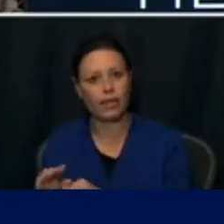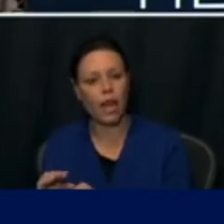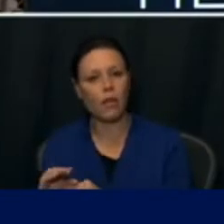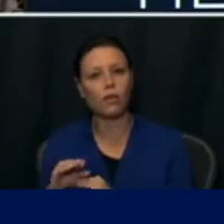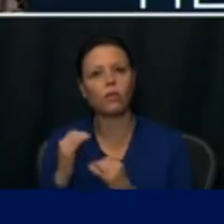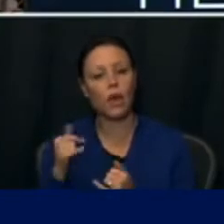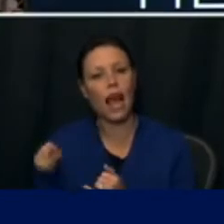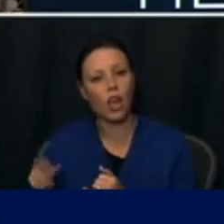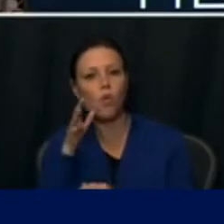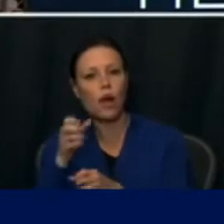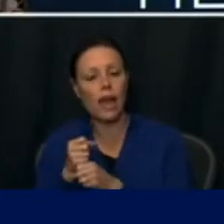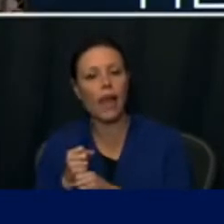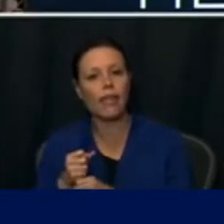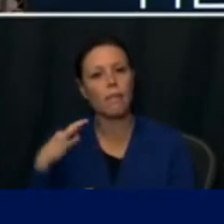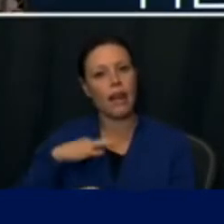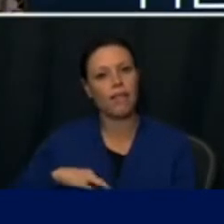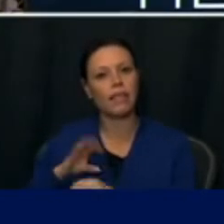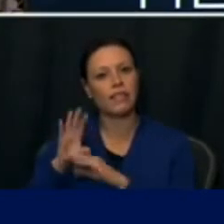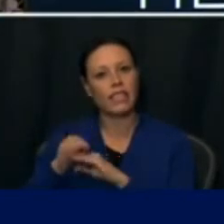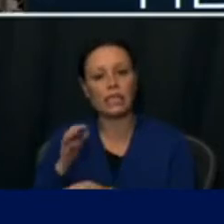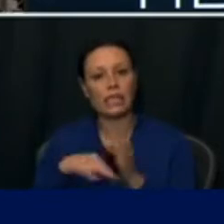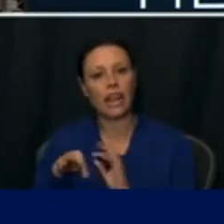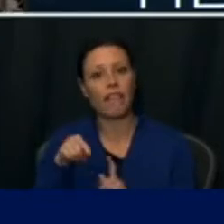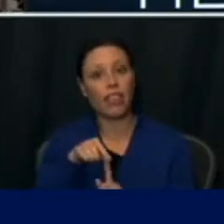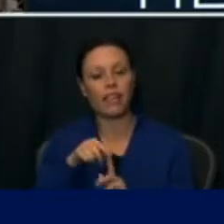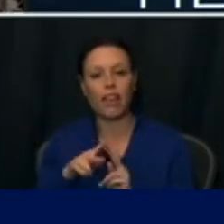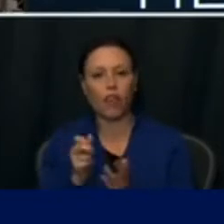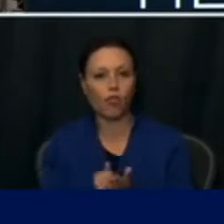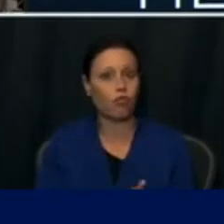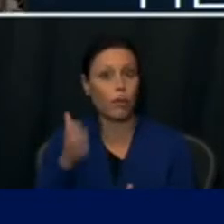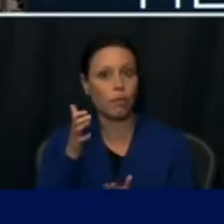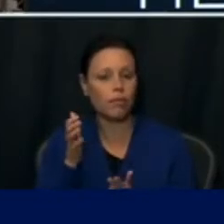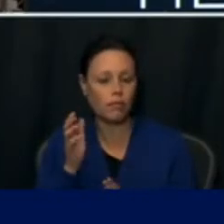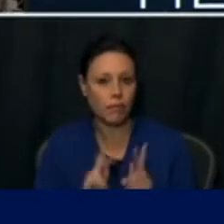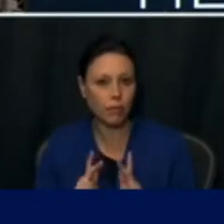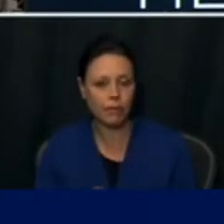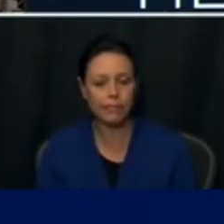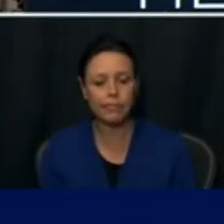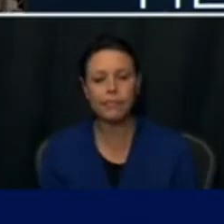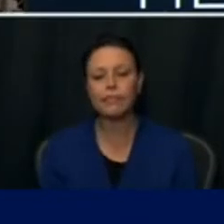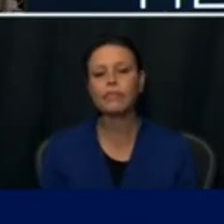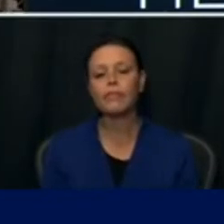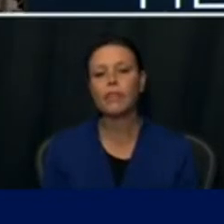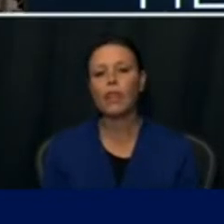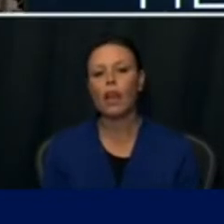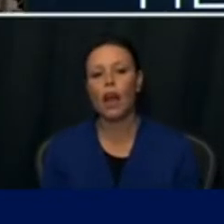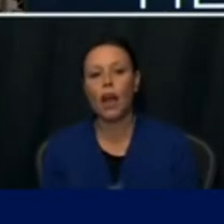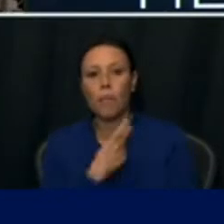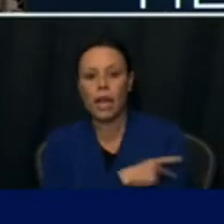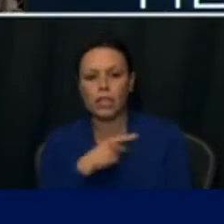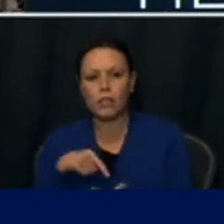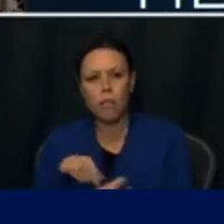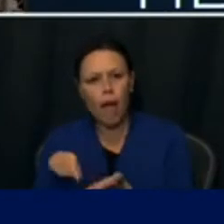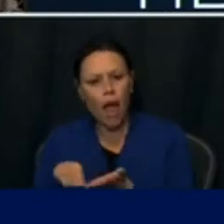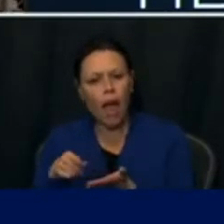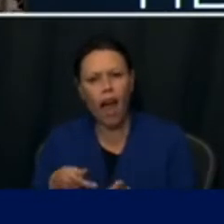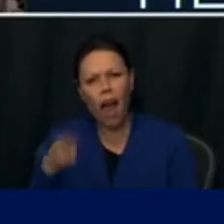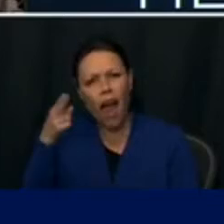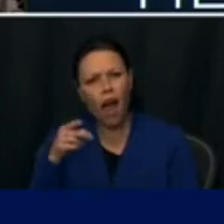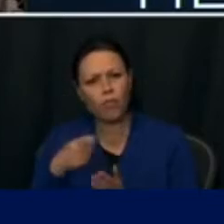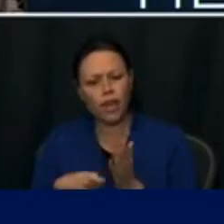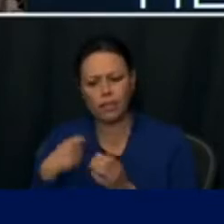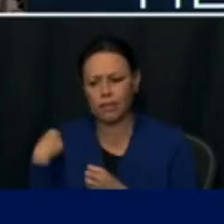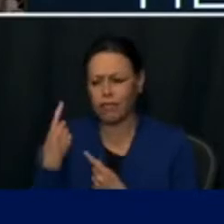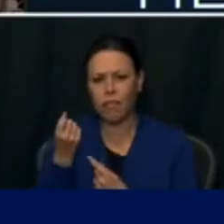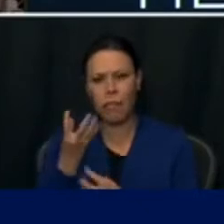are going to be now getting the benefit instead of these very wealthy individuals patients pay very high prices and they have for